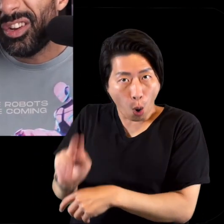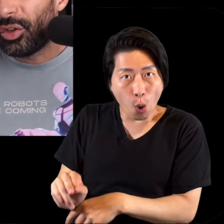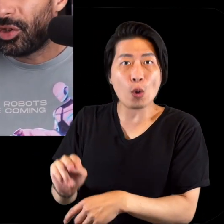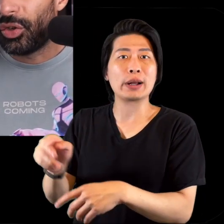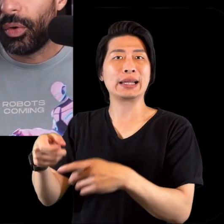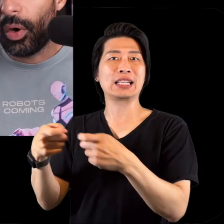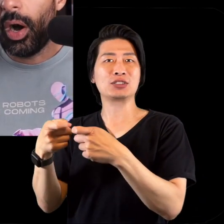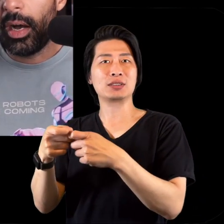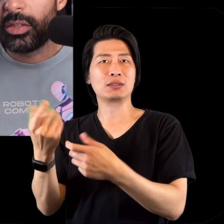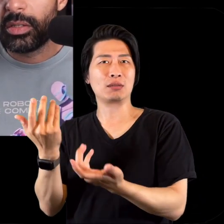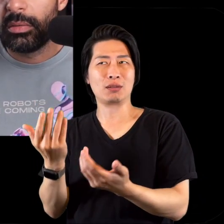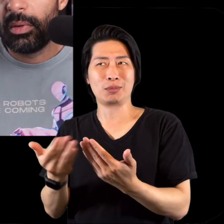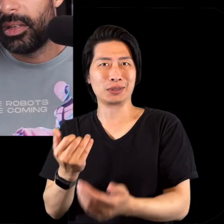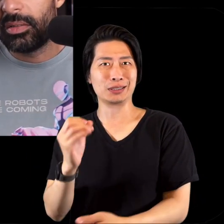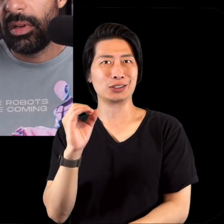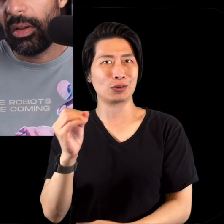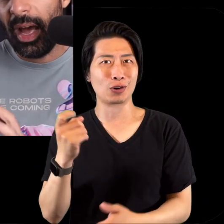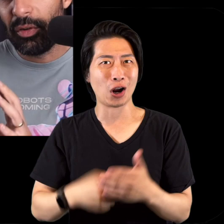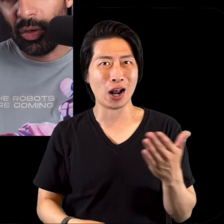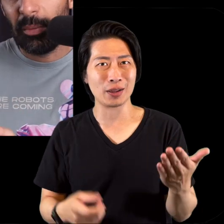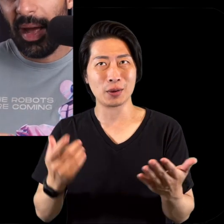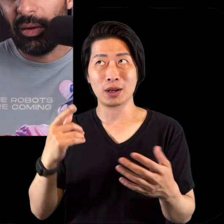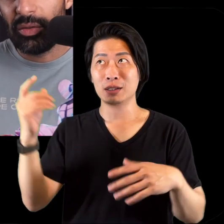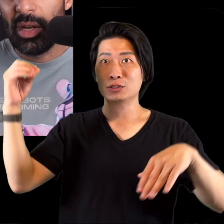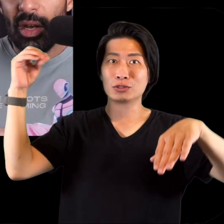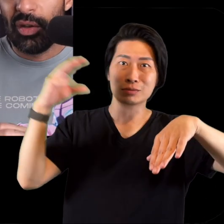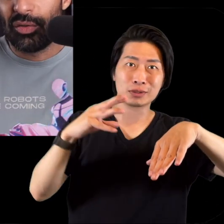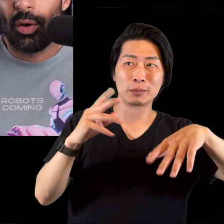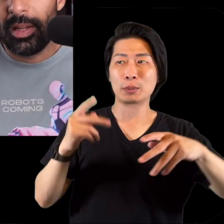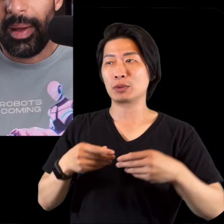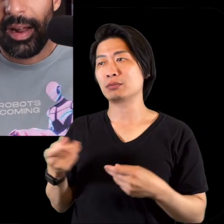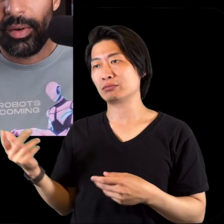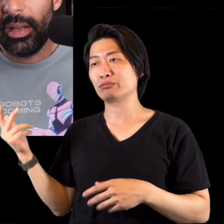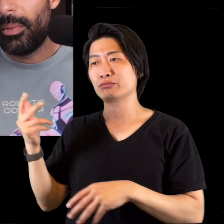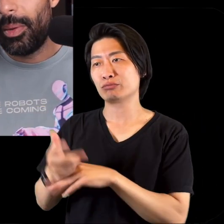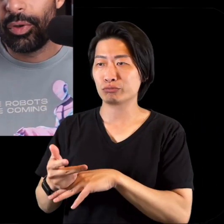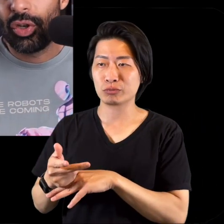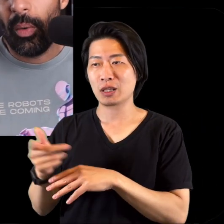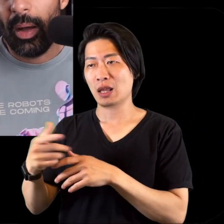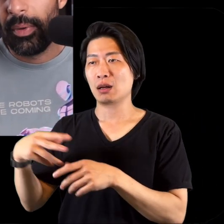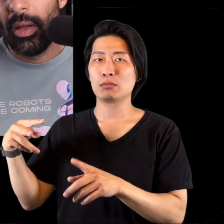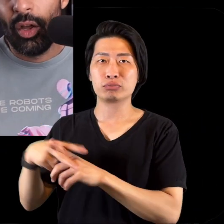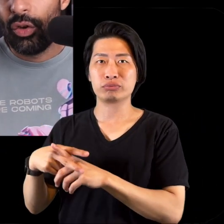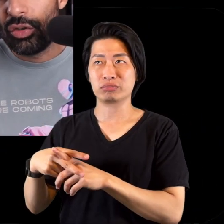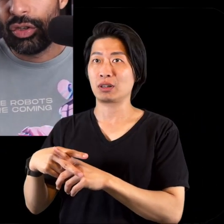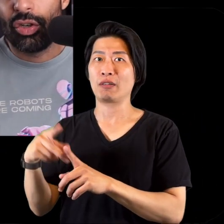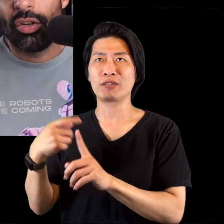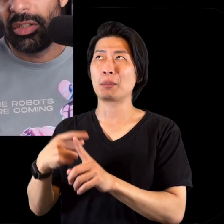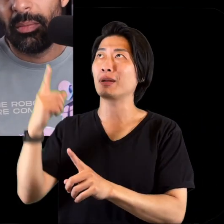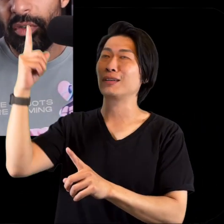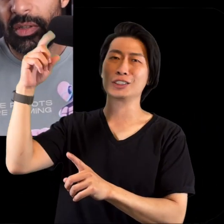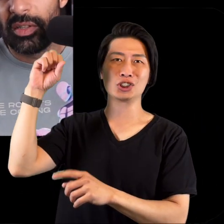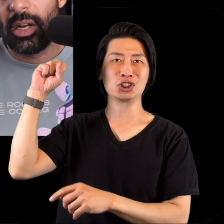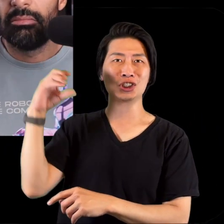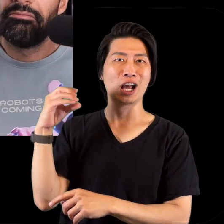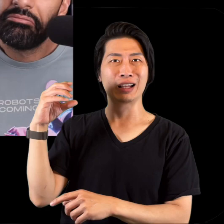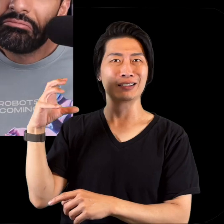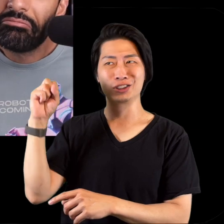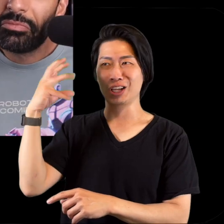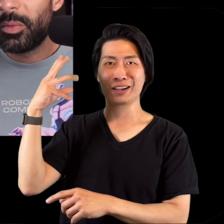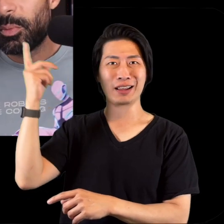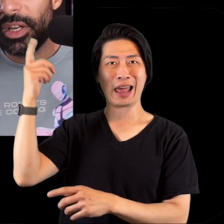at near zero cost. Because you have your solar panels, you store them with the battery, people show up, you're just charging them using the